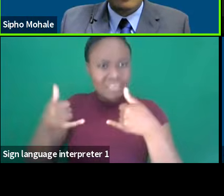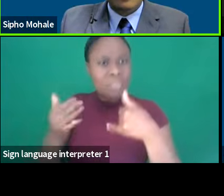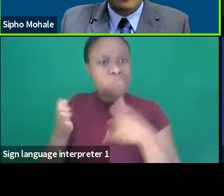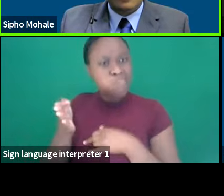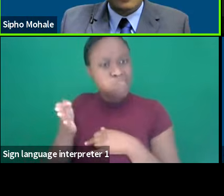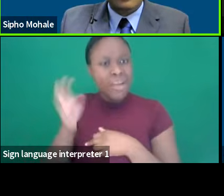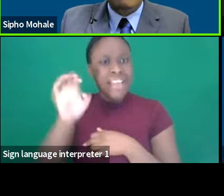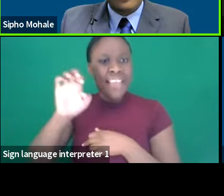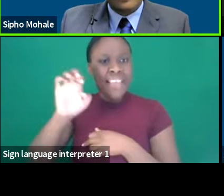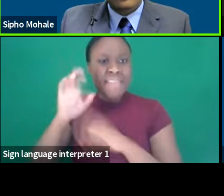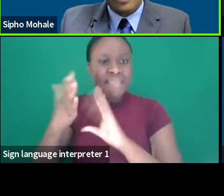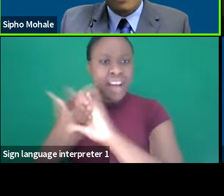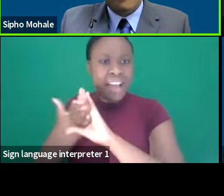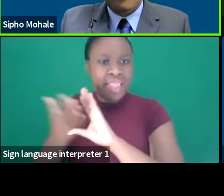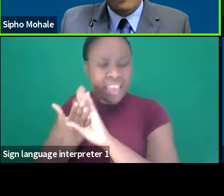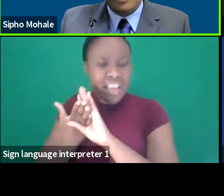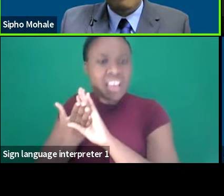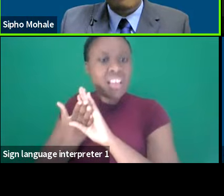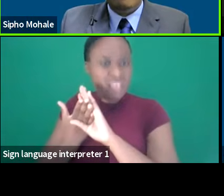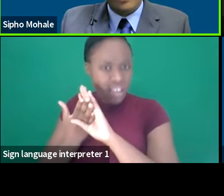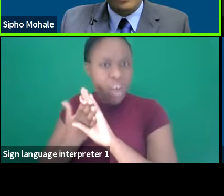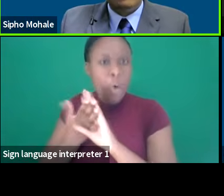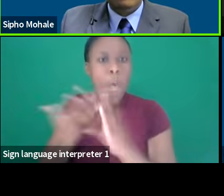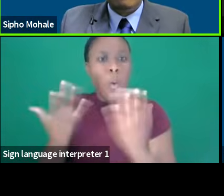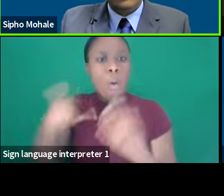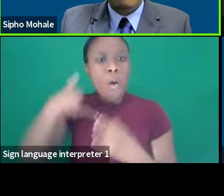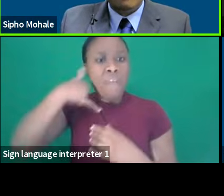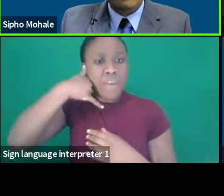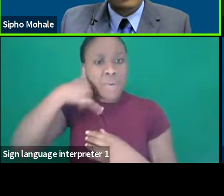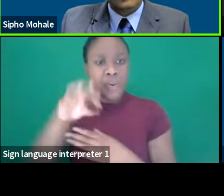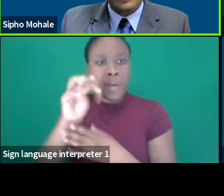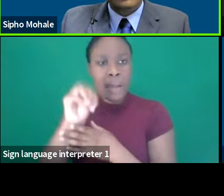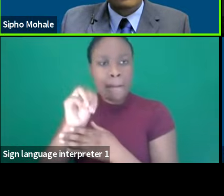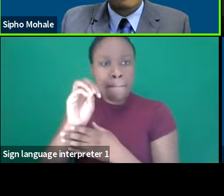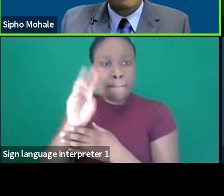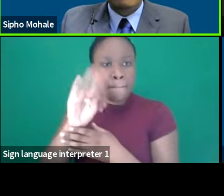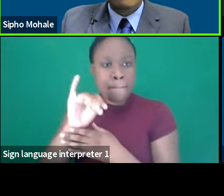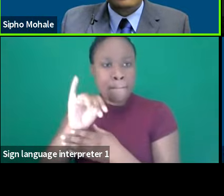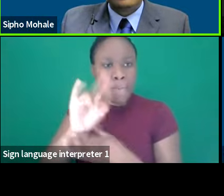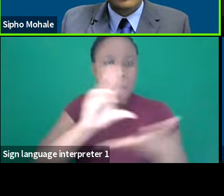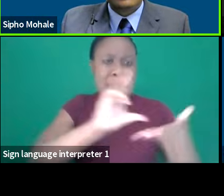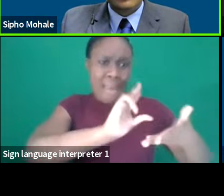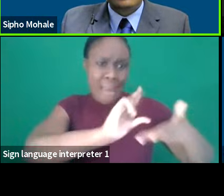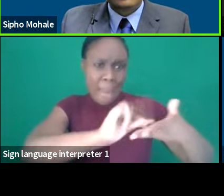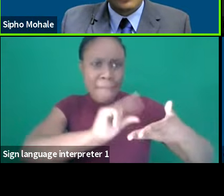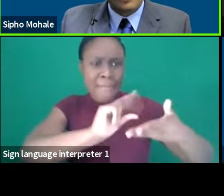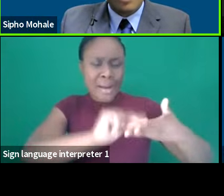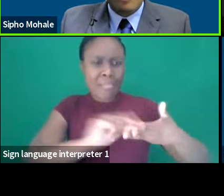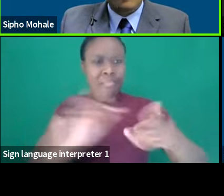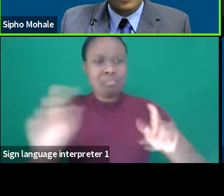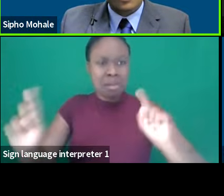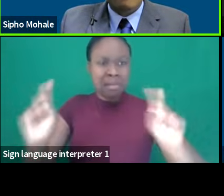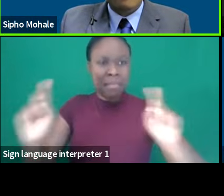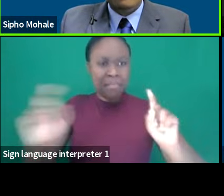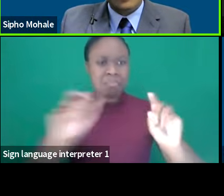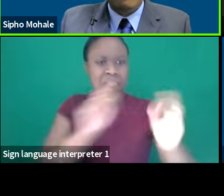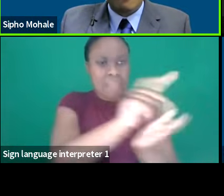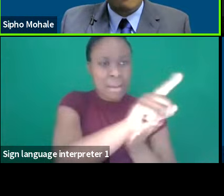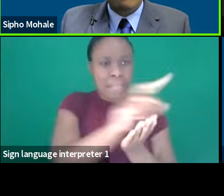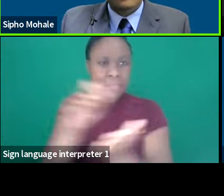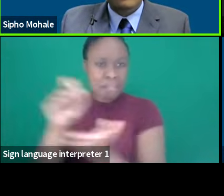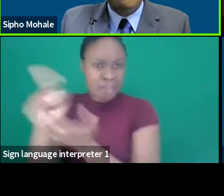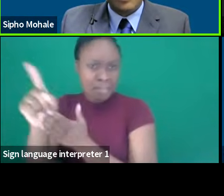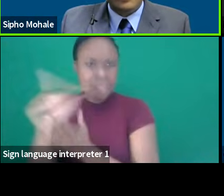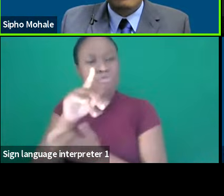either e-filing and Mobi app, where you'll be able to check your refund status on the Mobi